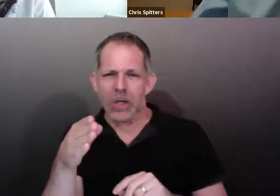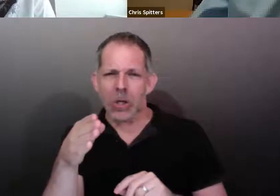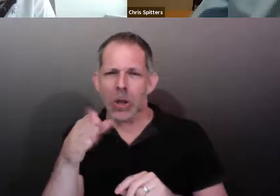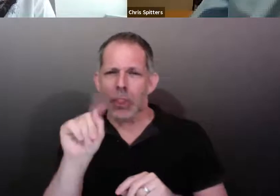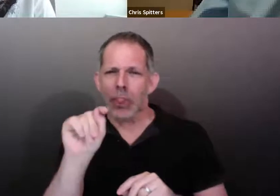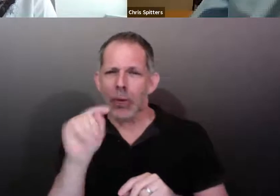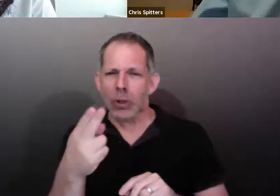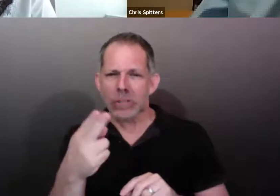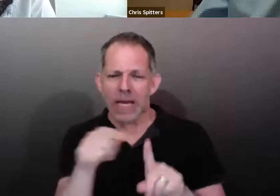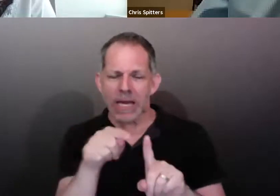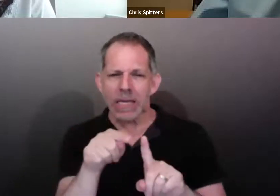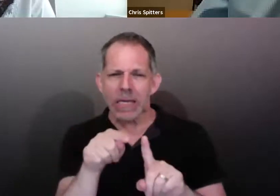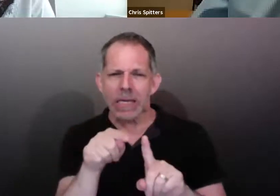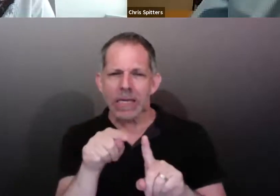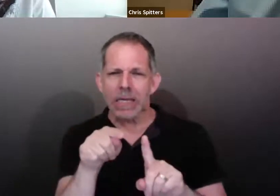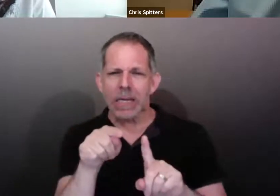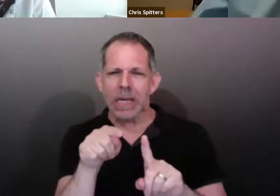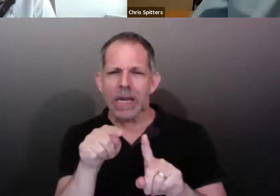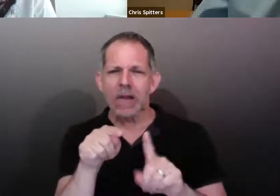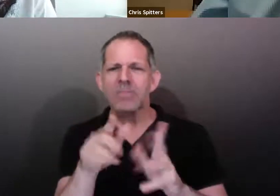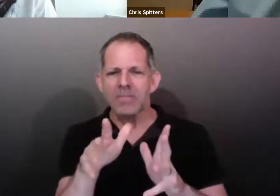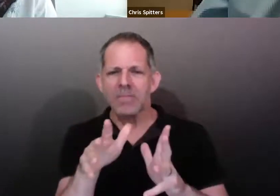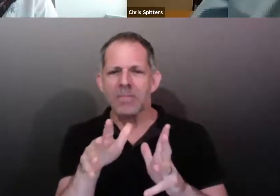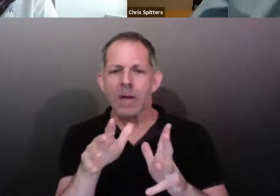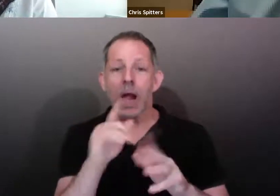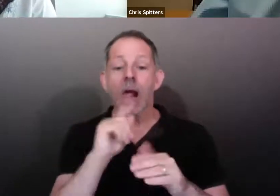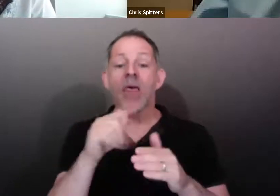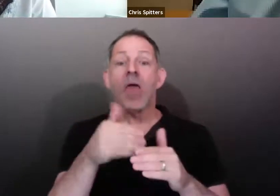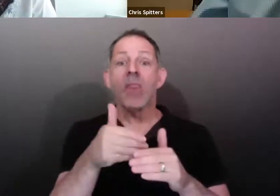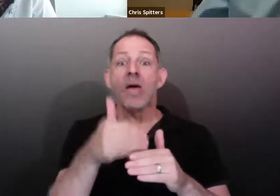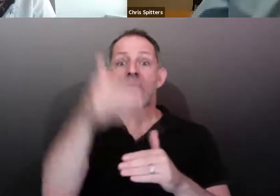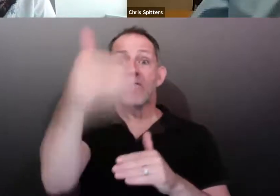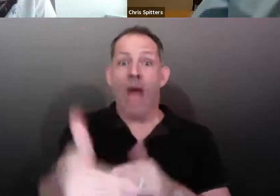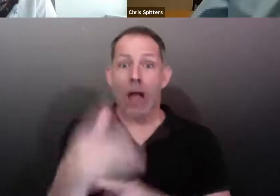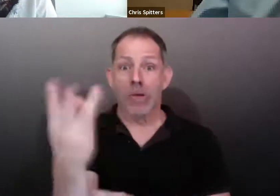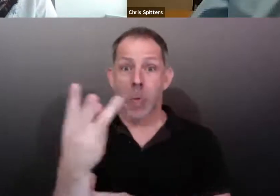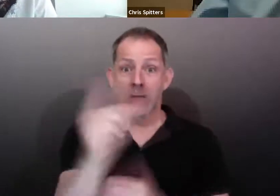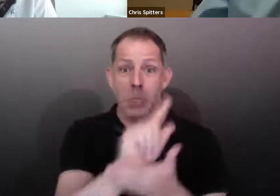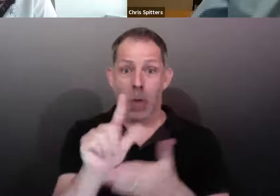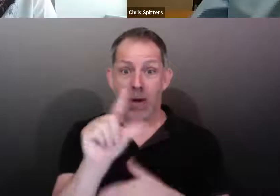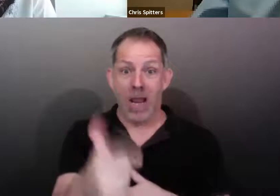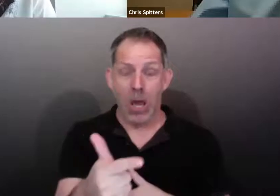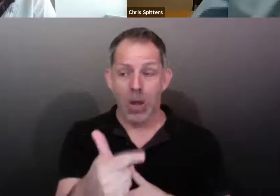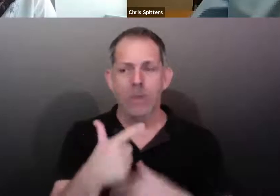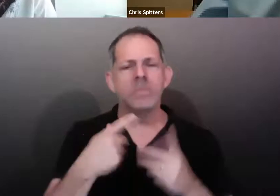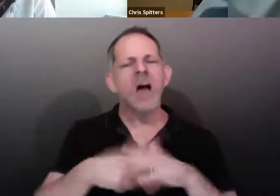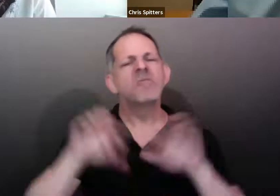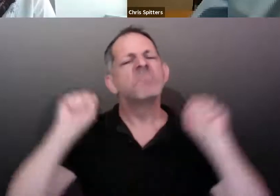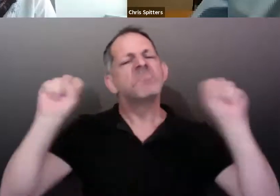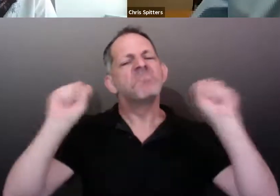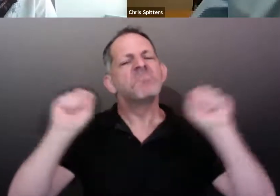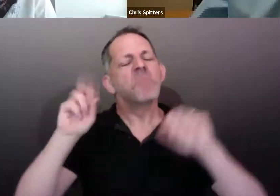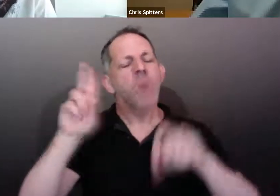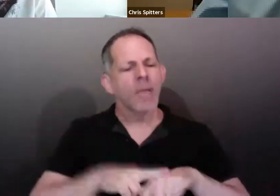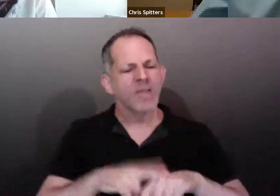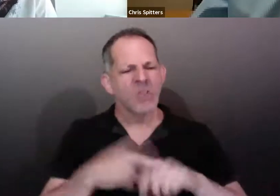chest started to hurt, and it hurt to breathe, and I came down with a cough, and I